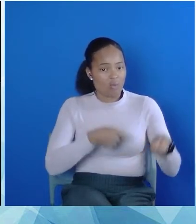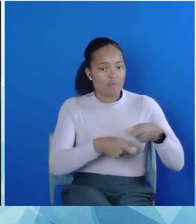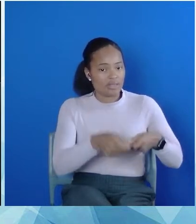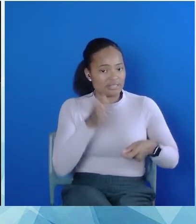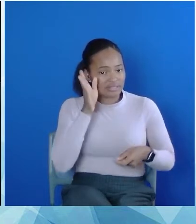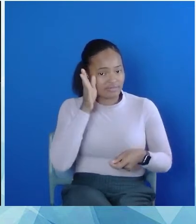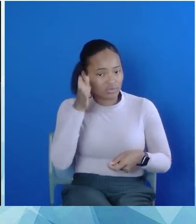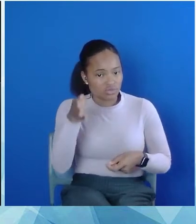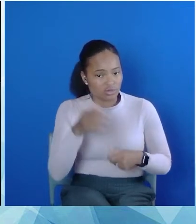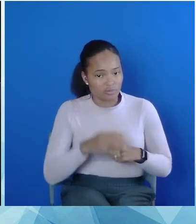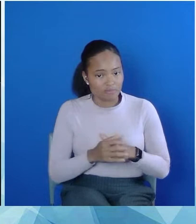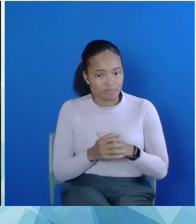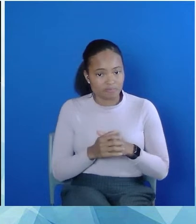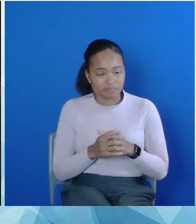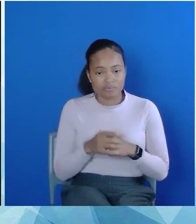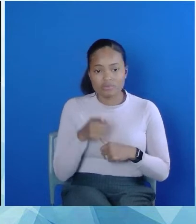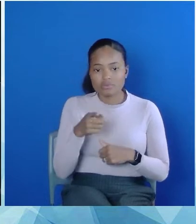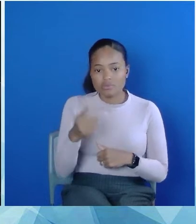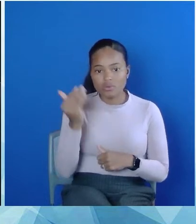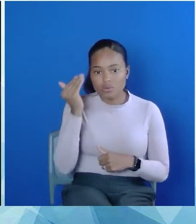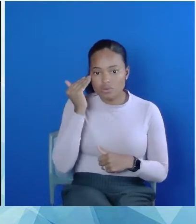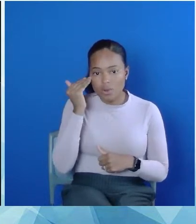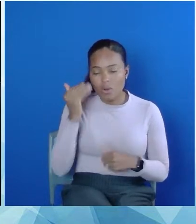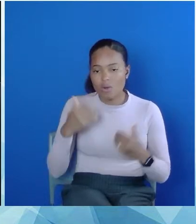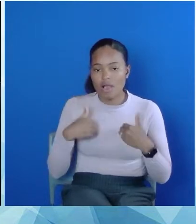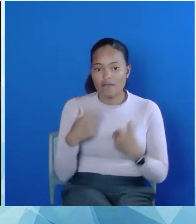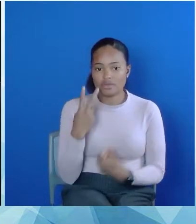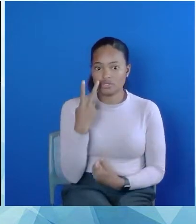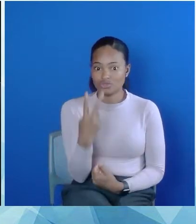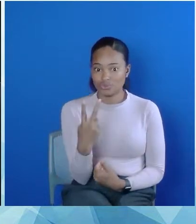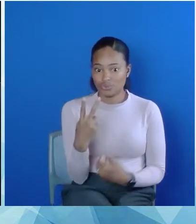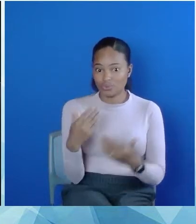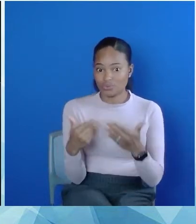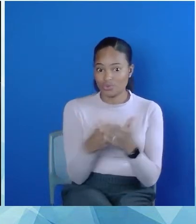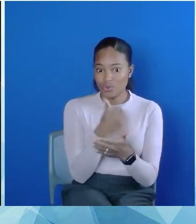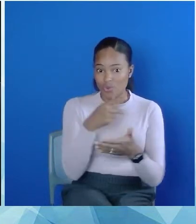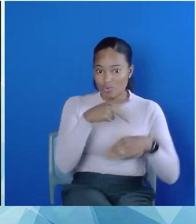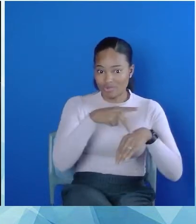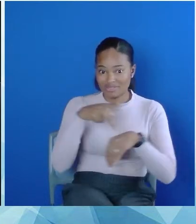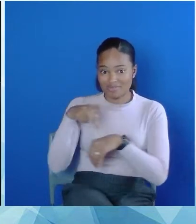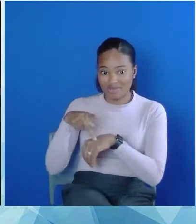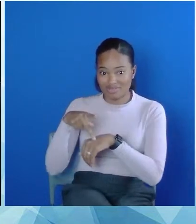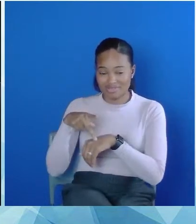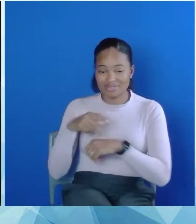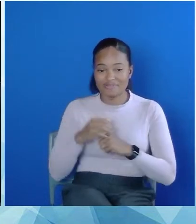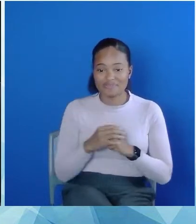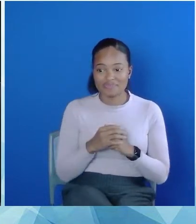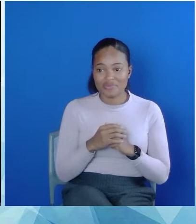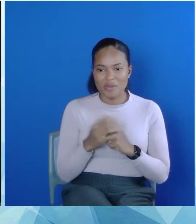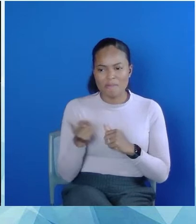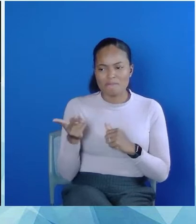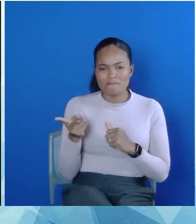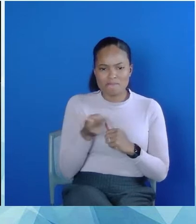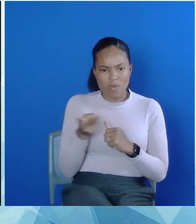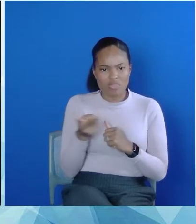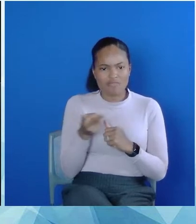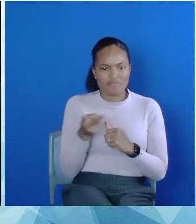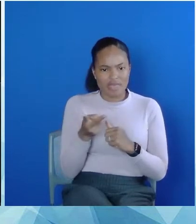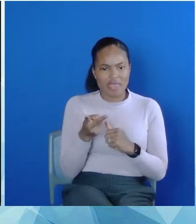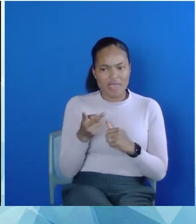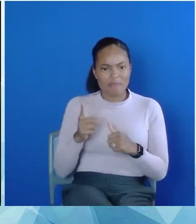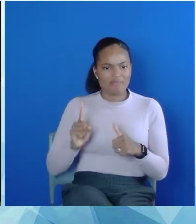As you know, we have 2 new principals. Both of them are in their first year, and I